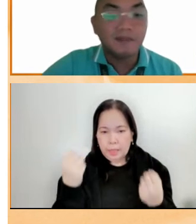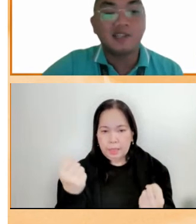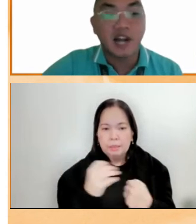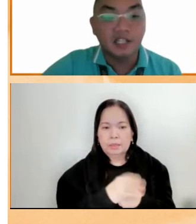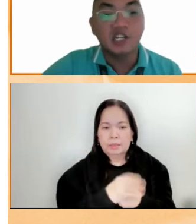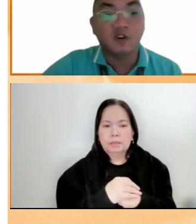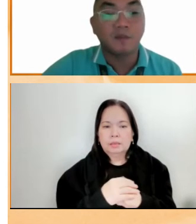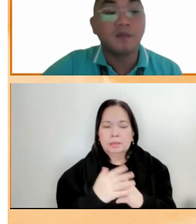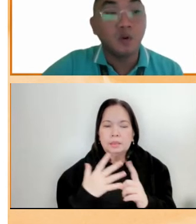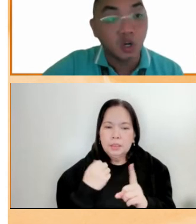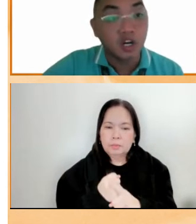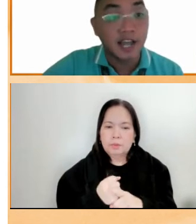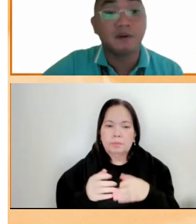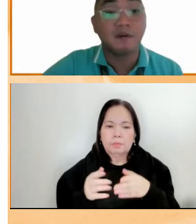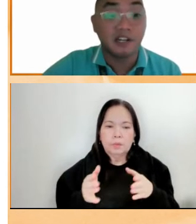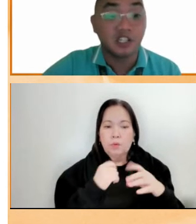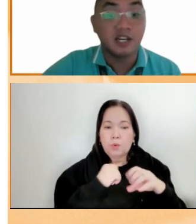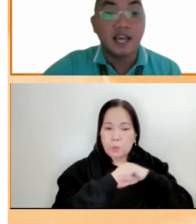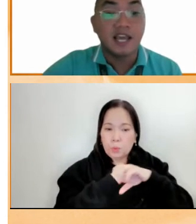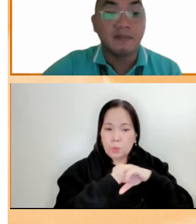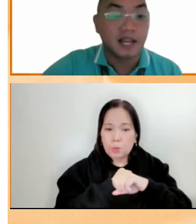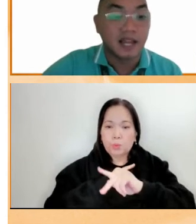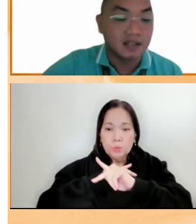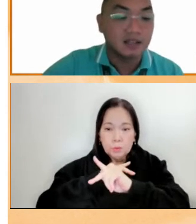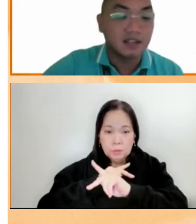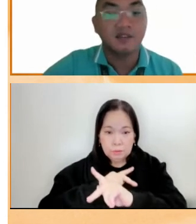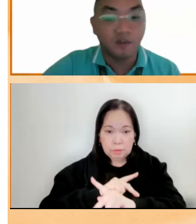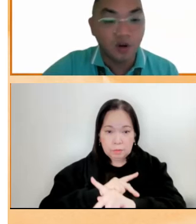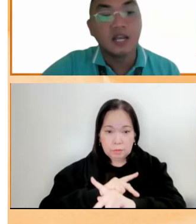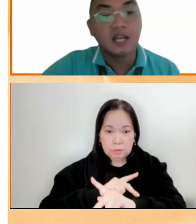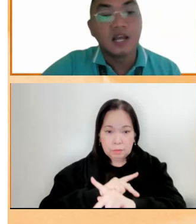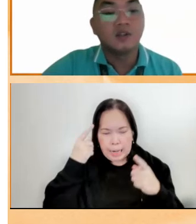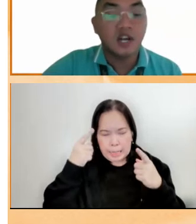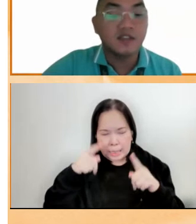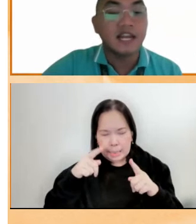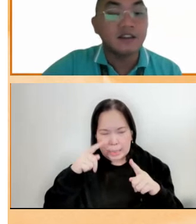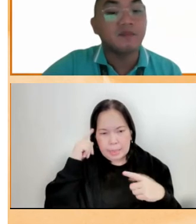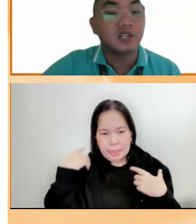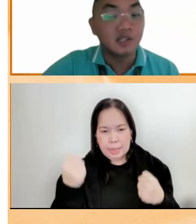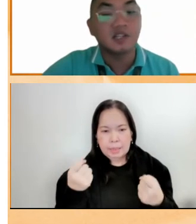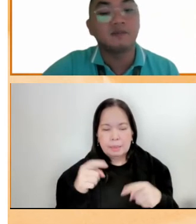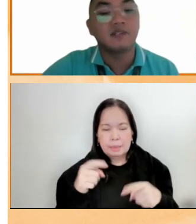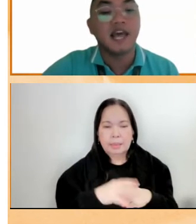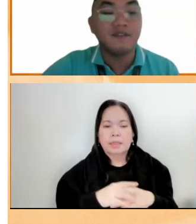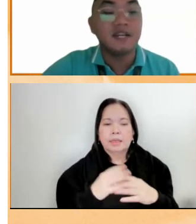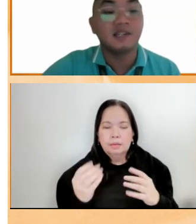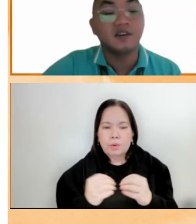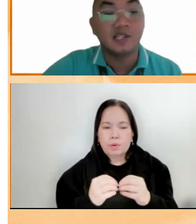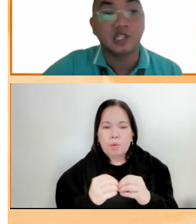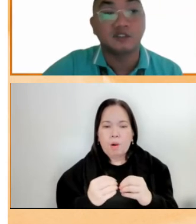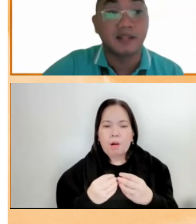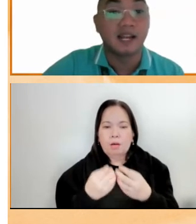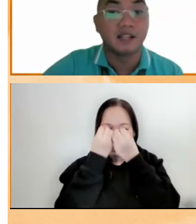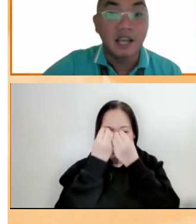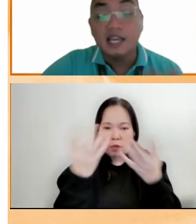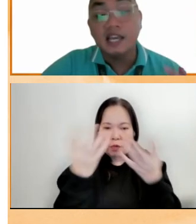implement strategies for promotion and prevention in mental health. And fourth, to strengthen information systems, evidence, and research for